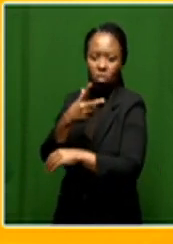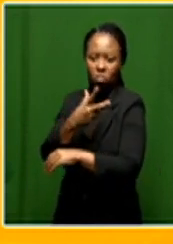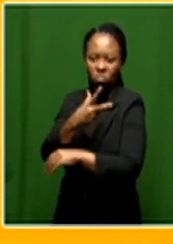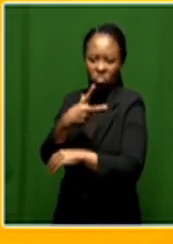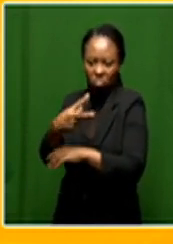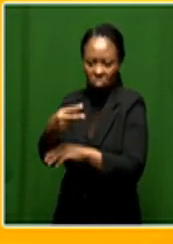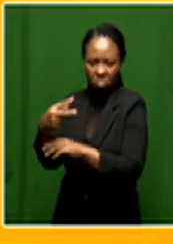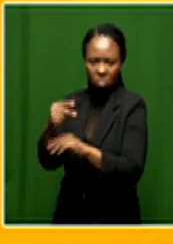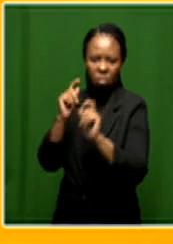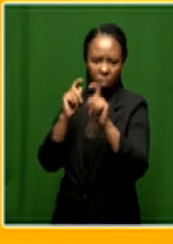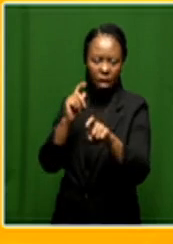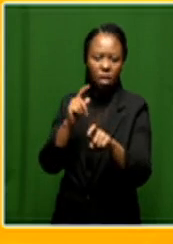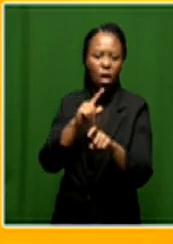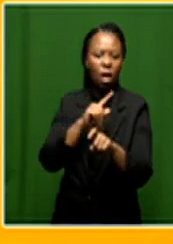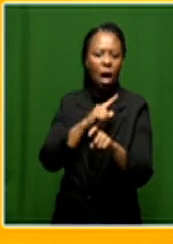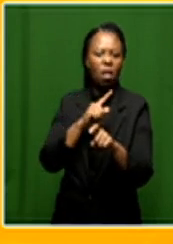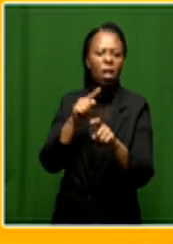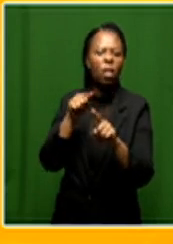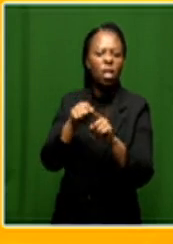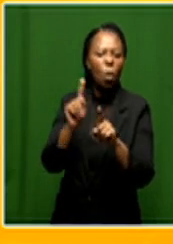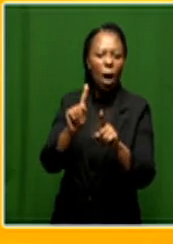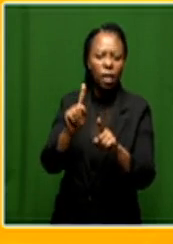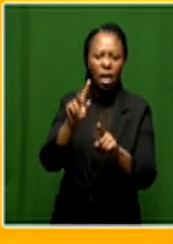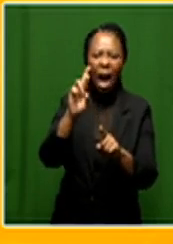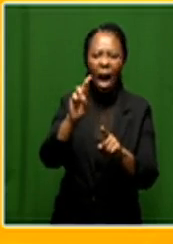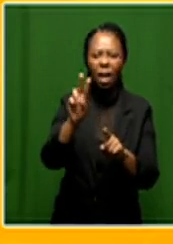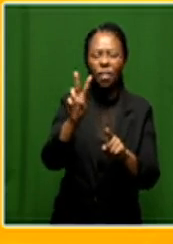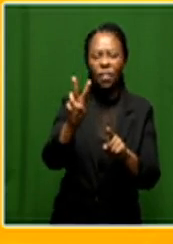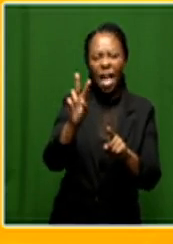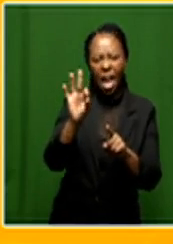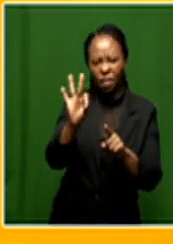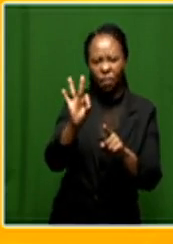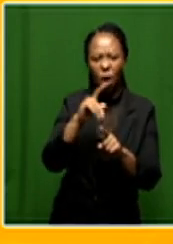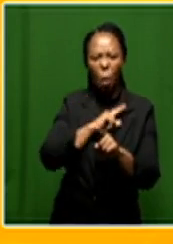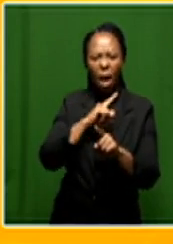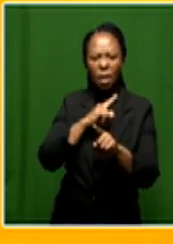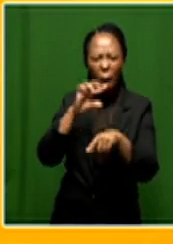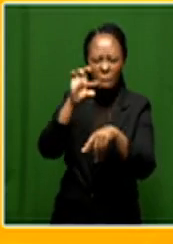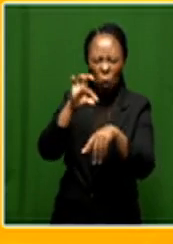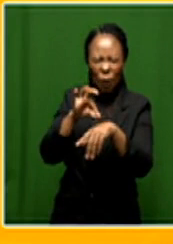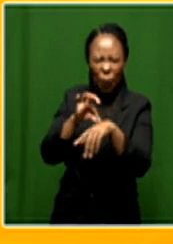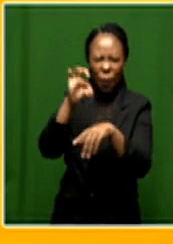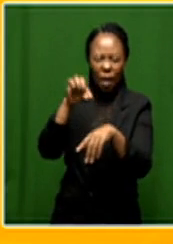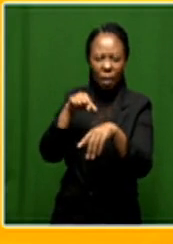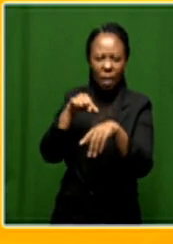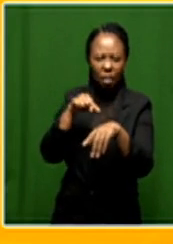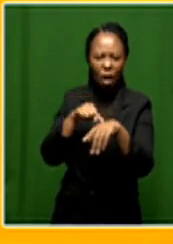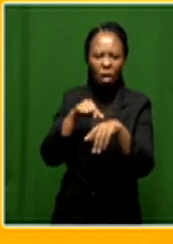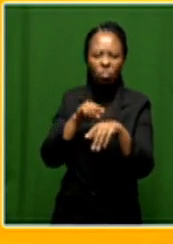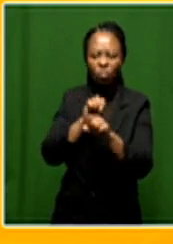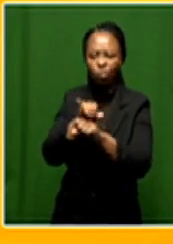Valley fever, or RVF. Now, mosquitoes carrying the viral disease from infected animals to healthy